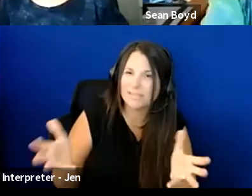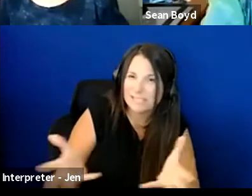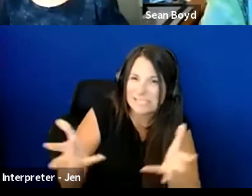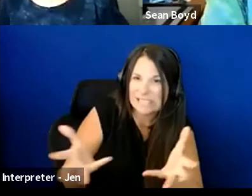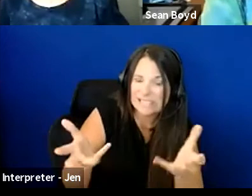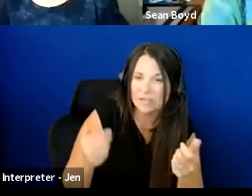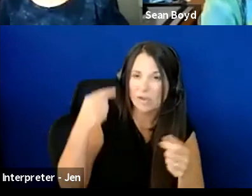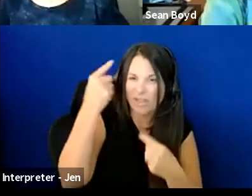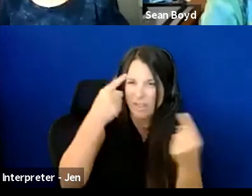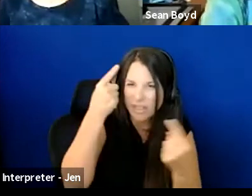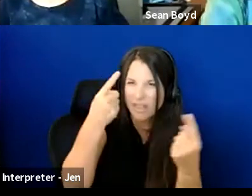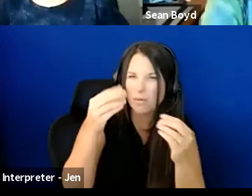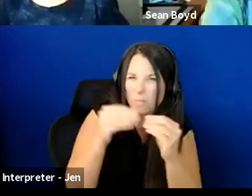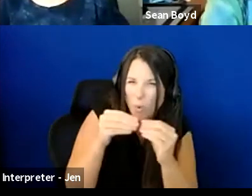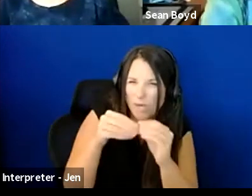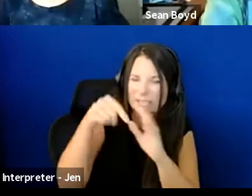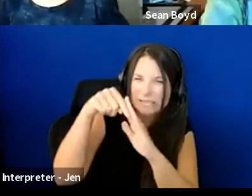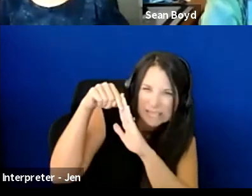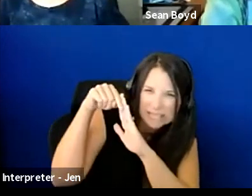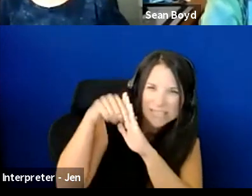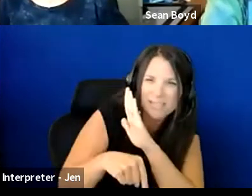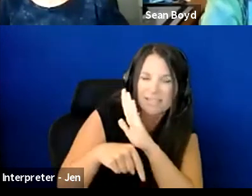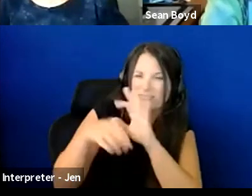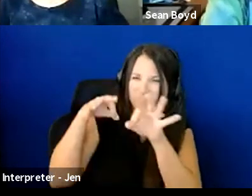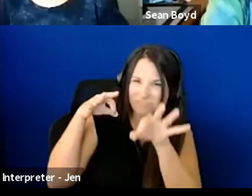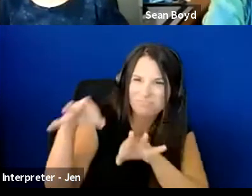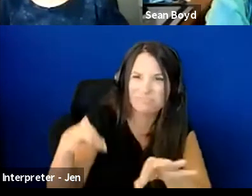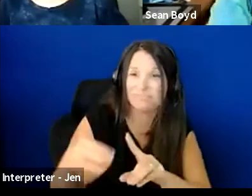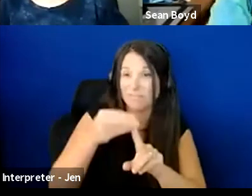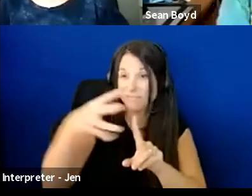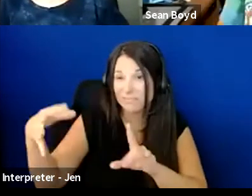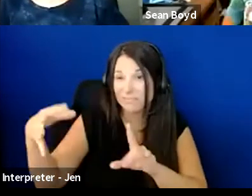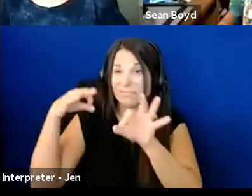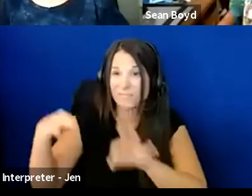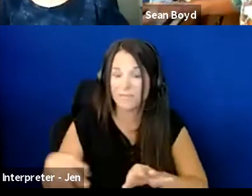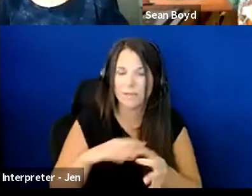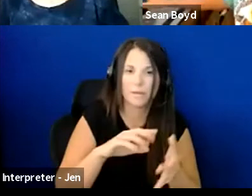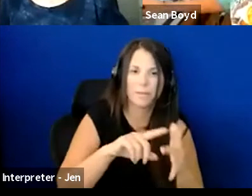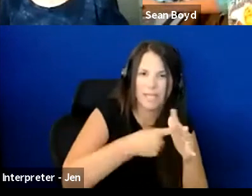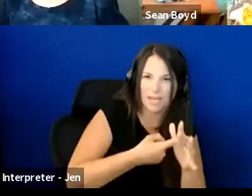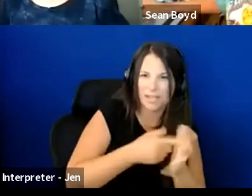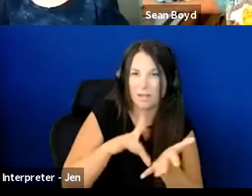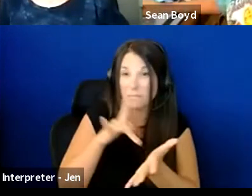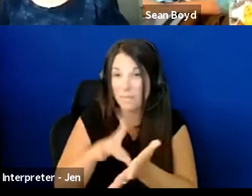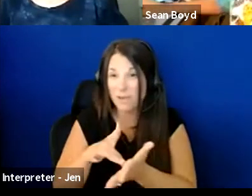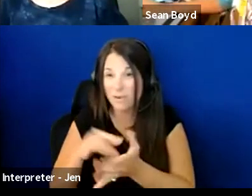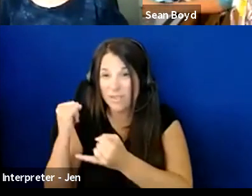descriptively and to really to describe the whole piece, beginning, middle, end. Use vocabulary from class.